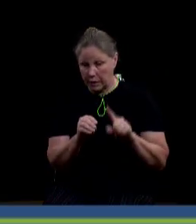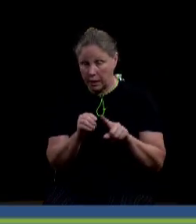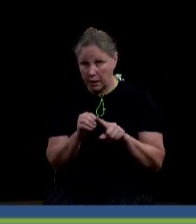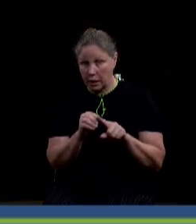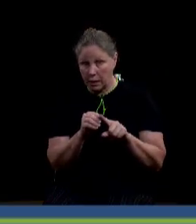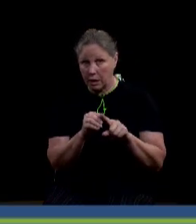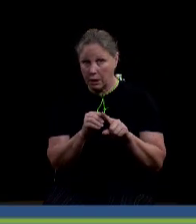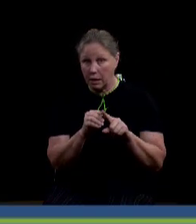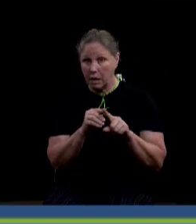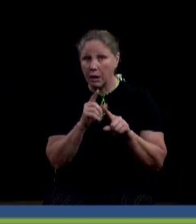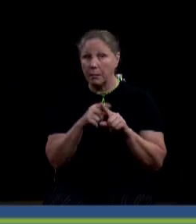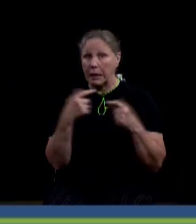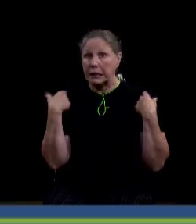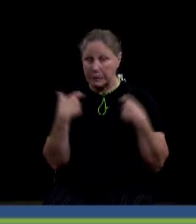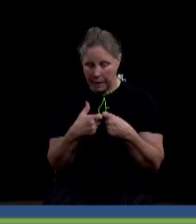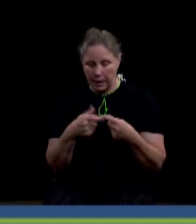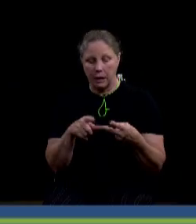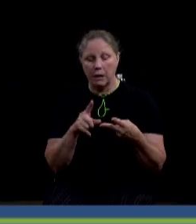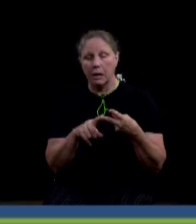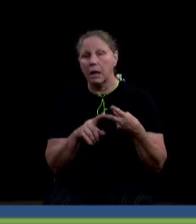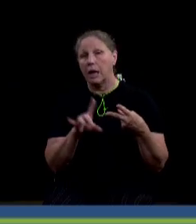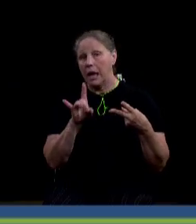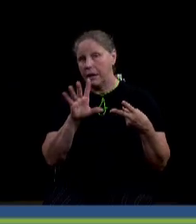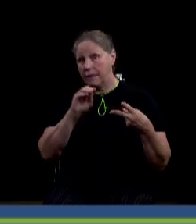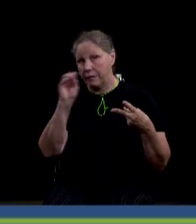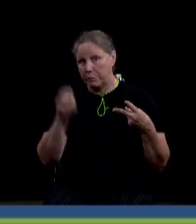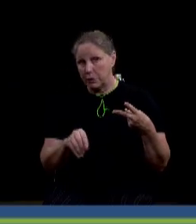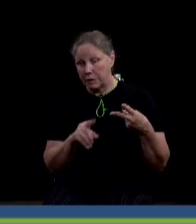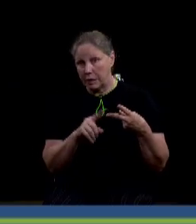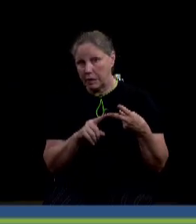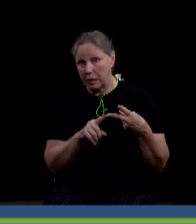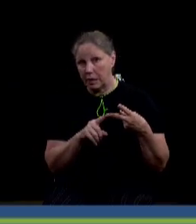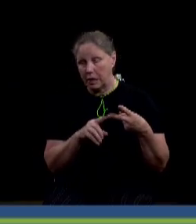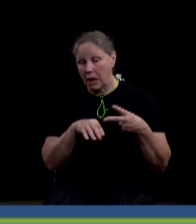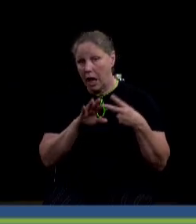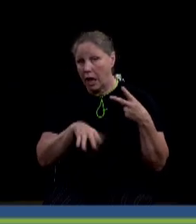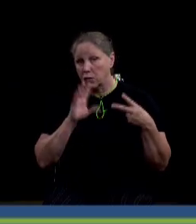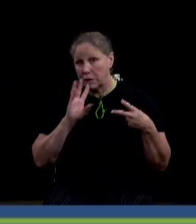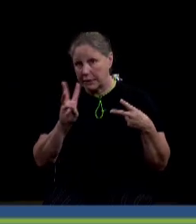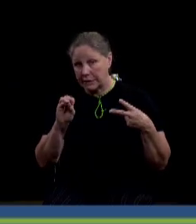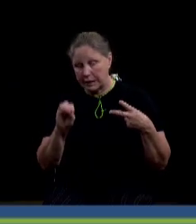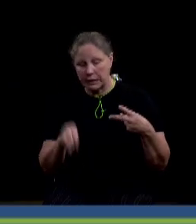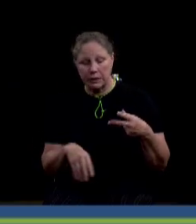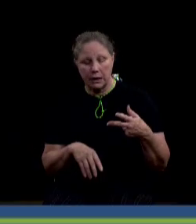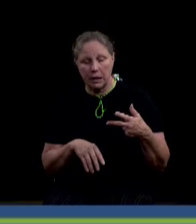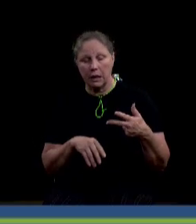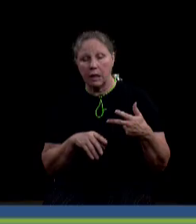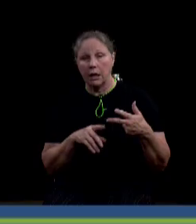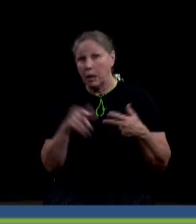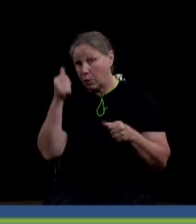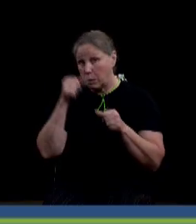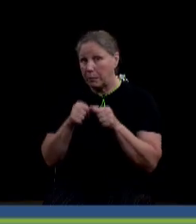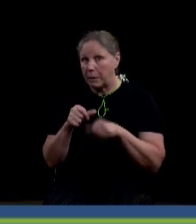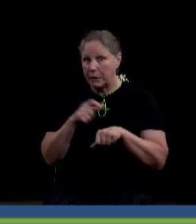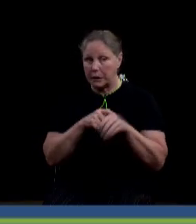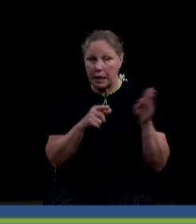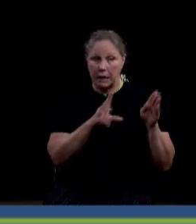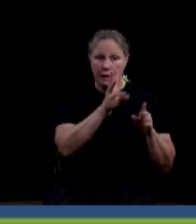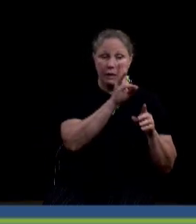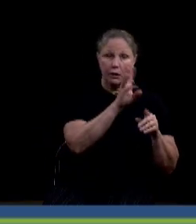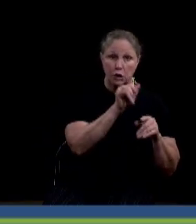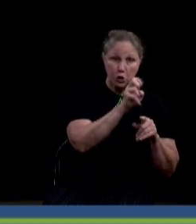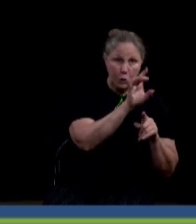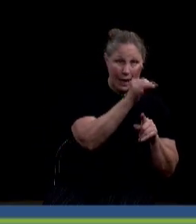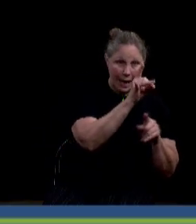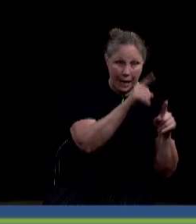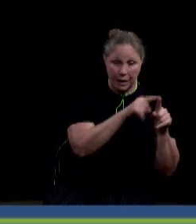of those cases were under 60. And remember, the timeline is 6/8 to 6/20. We're not counting this week